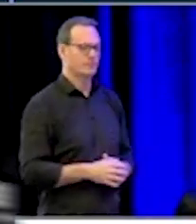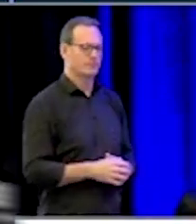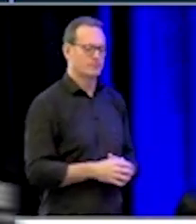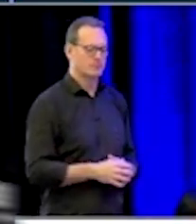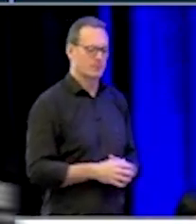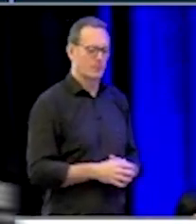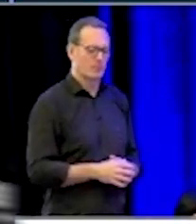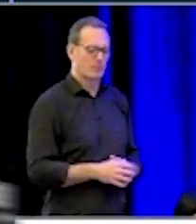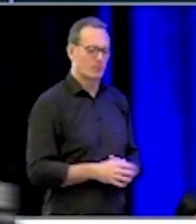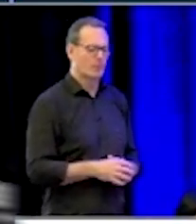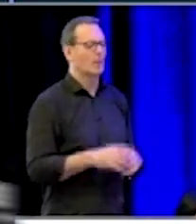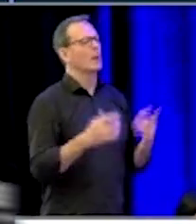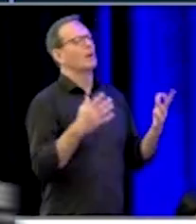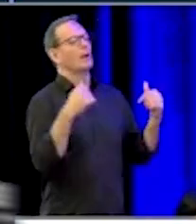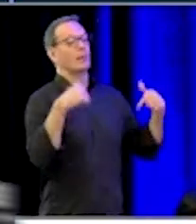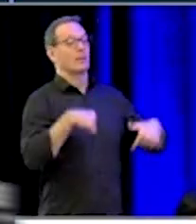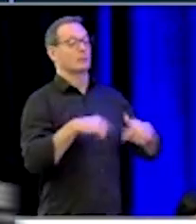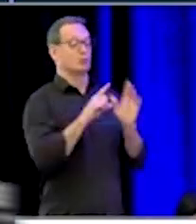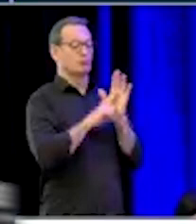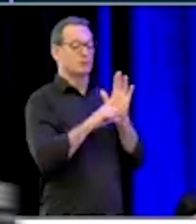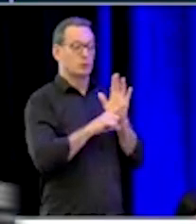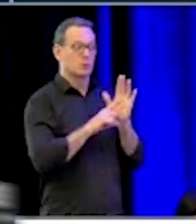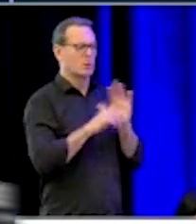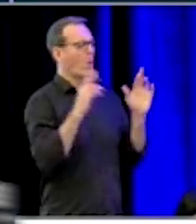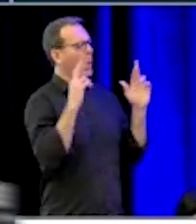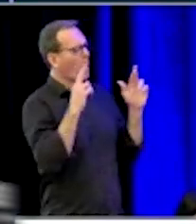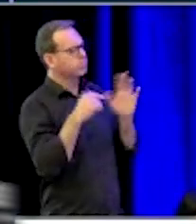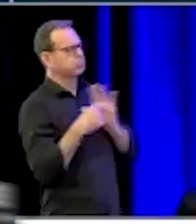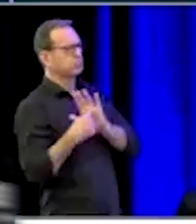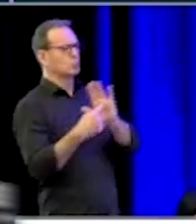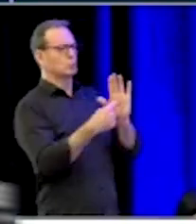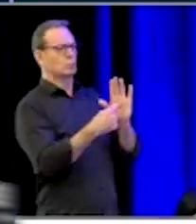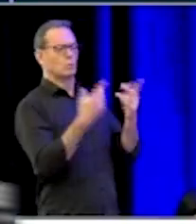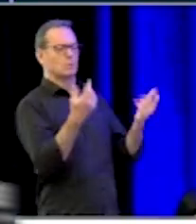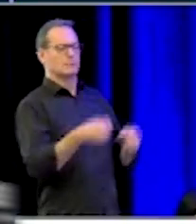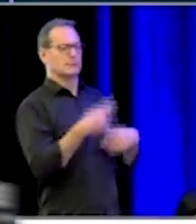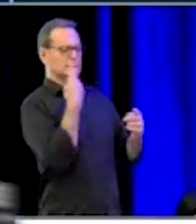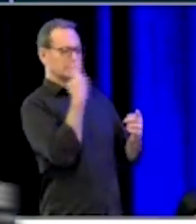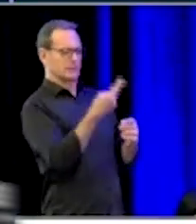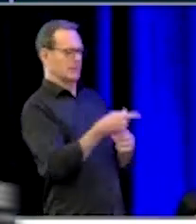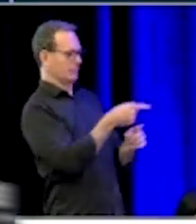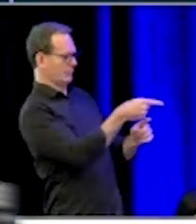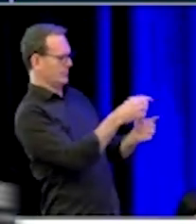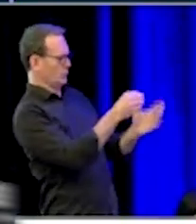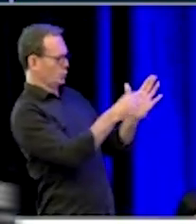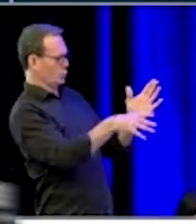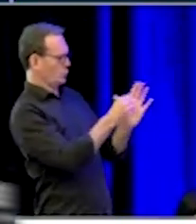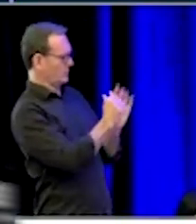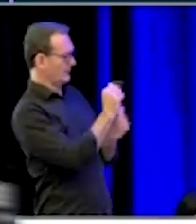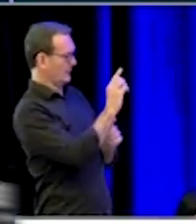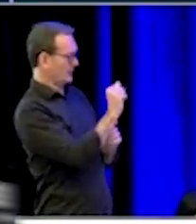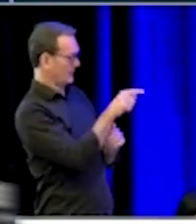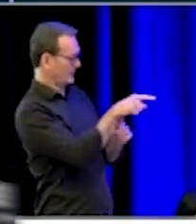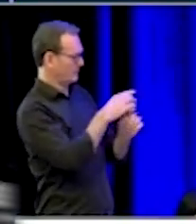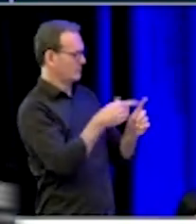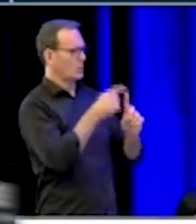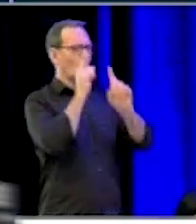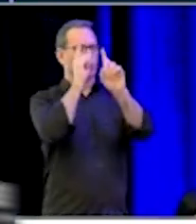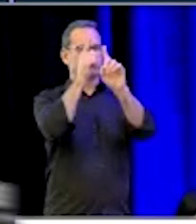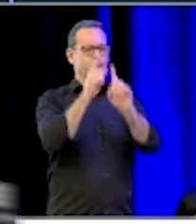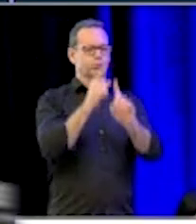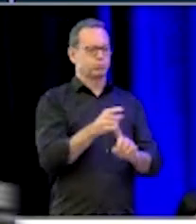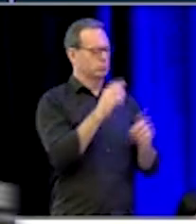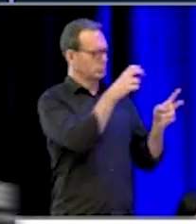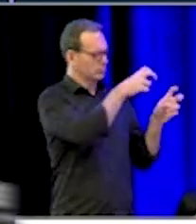these barriers and facilitators and also the goal setting behavior of students with disabilities to hopefully in the long